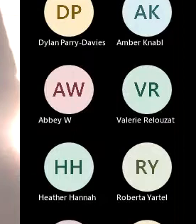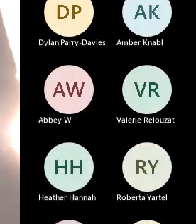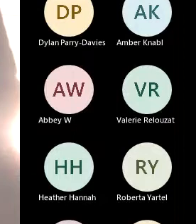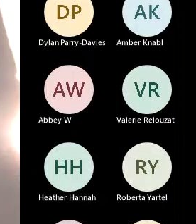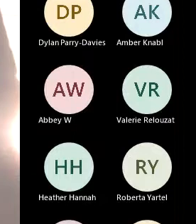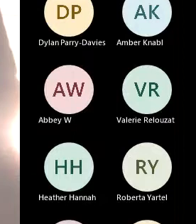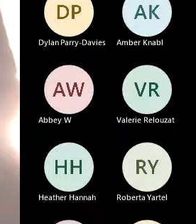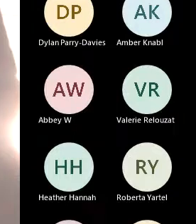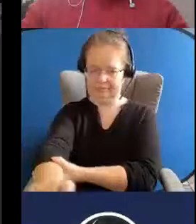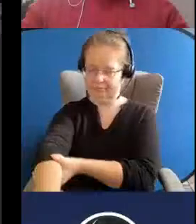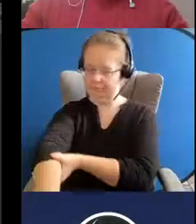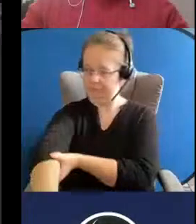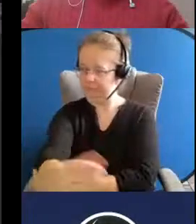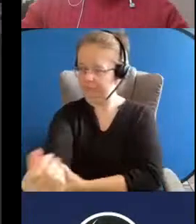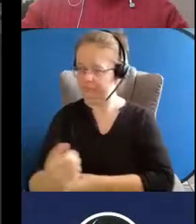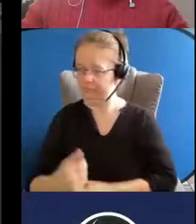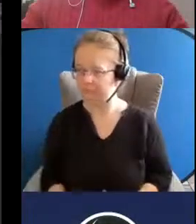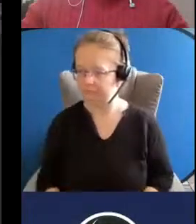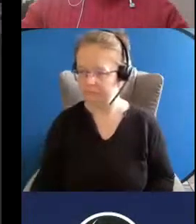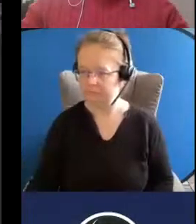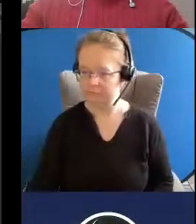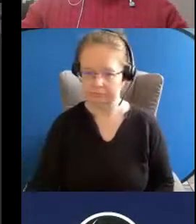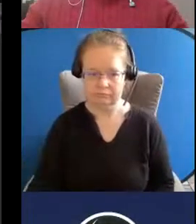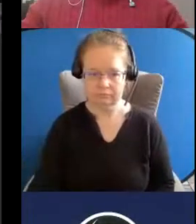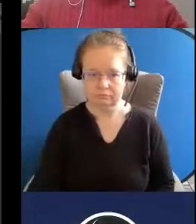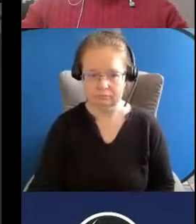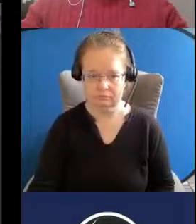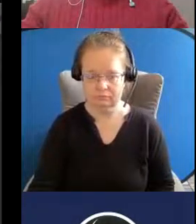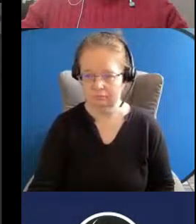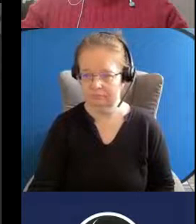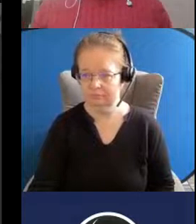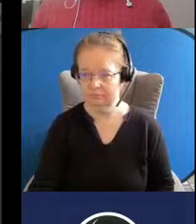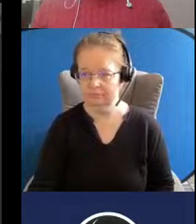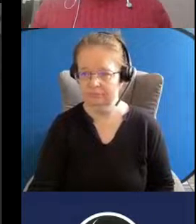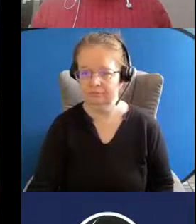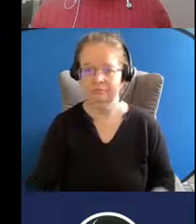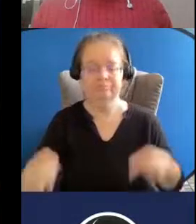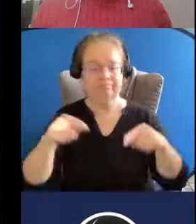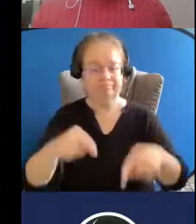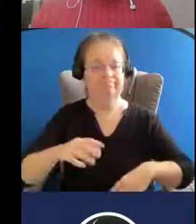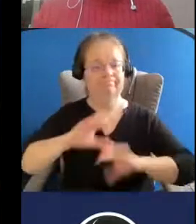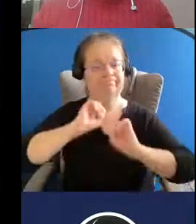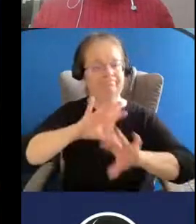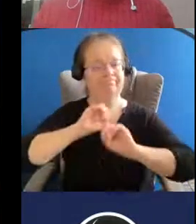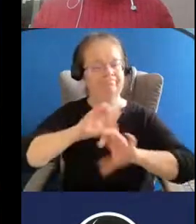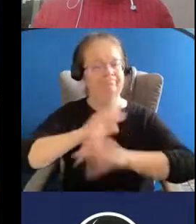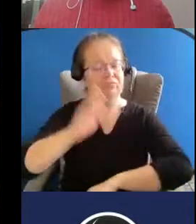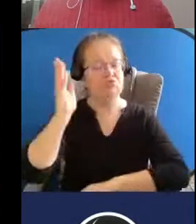And I'm jumping in to our presentation.